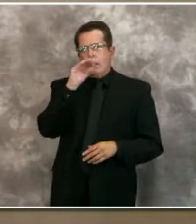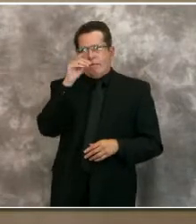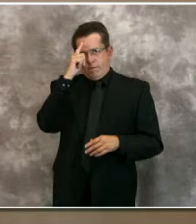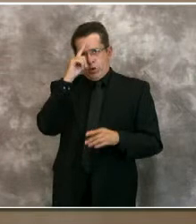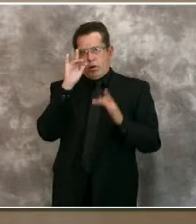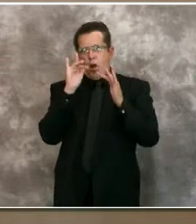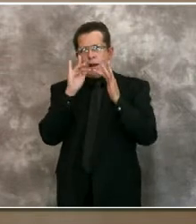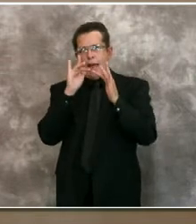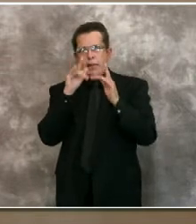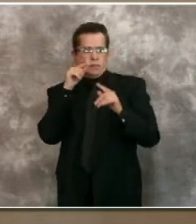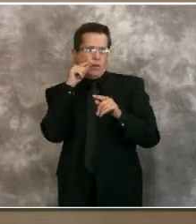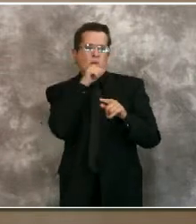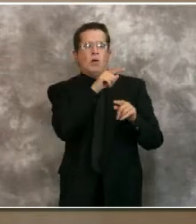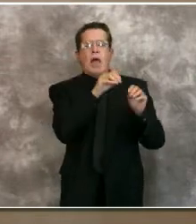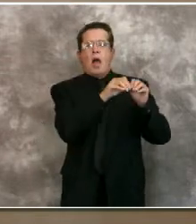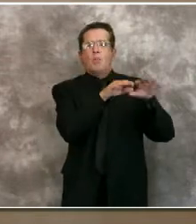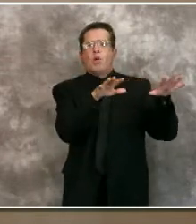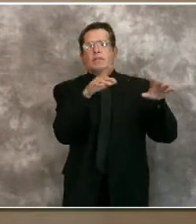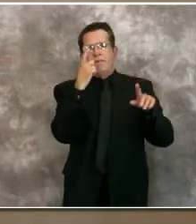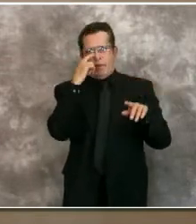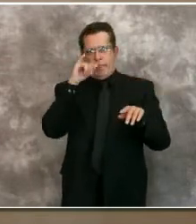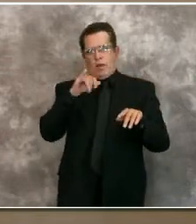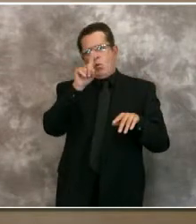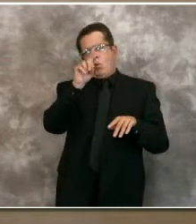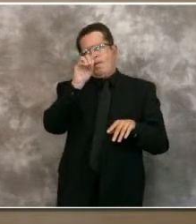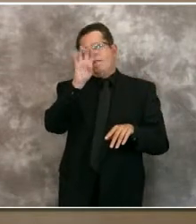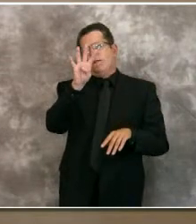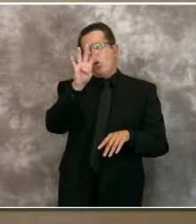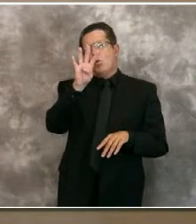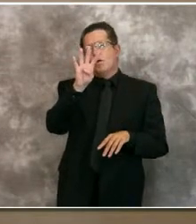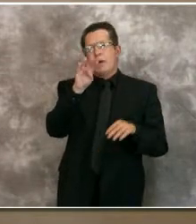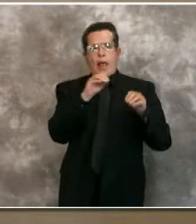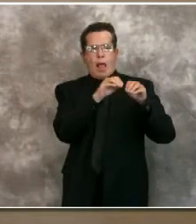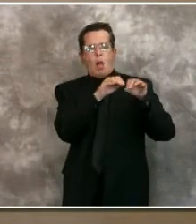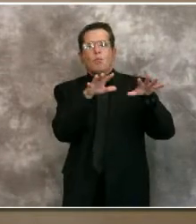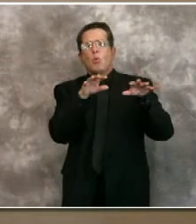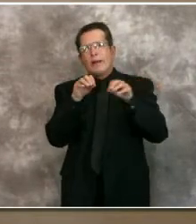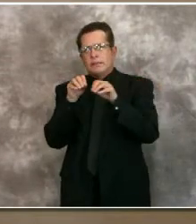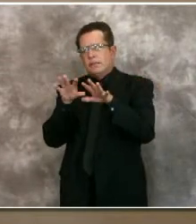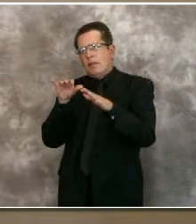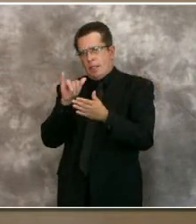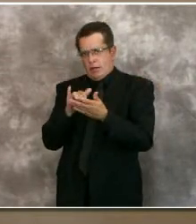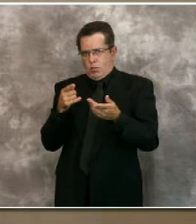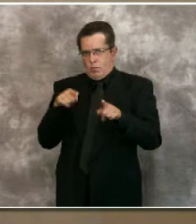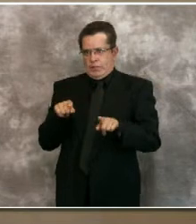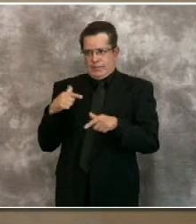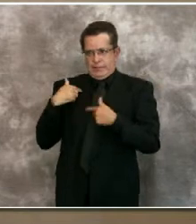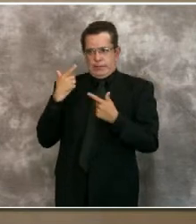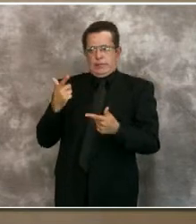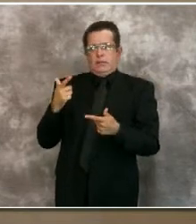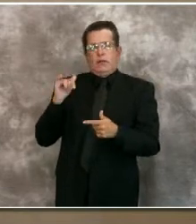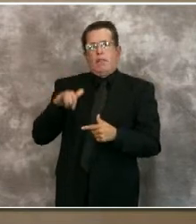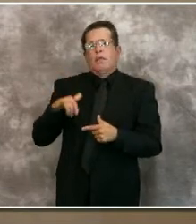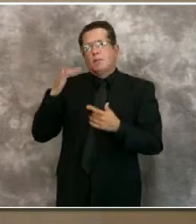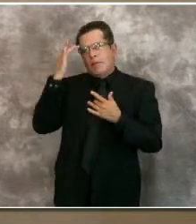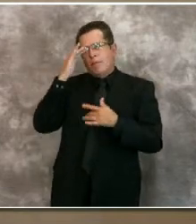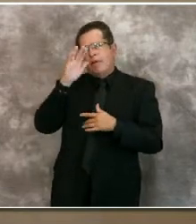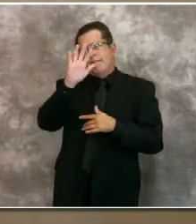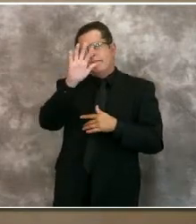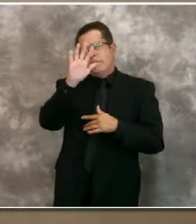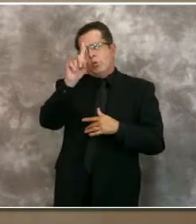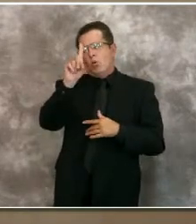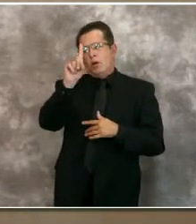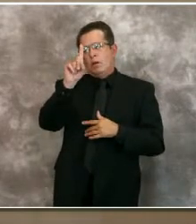for these outbreaks, of the 104 outbreaks occurring since the pandemic, 51